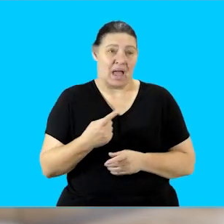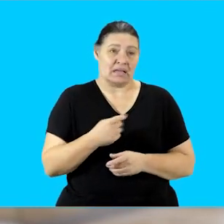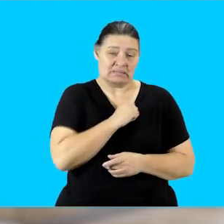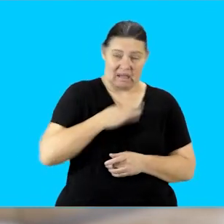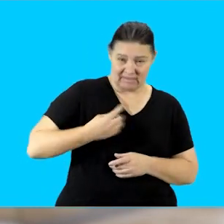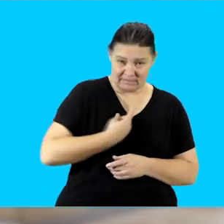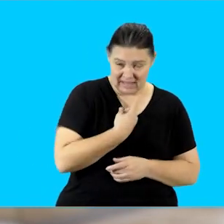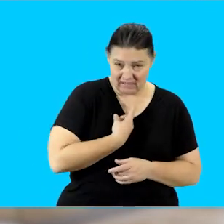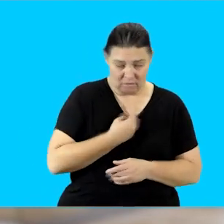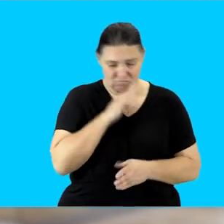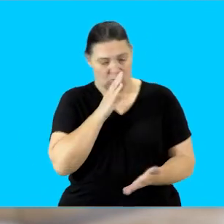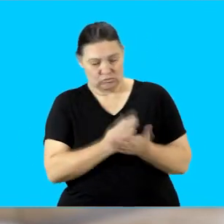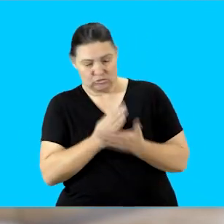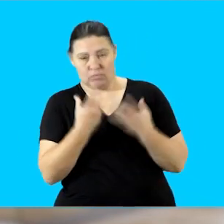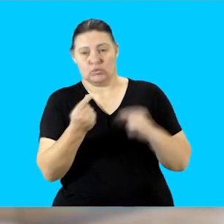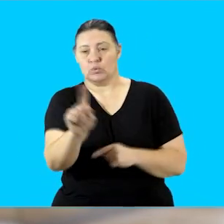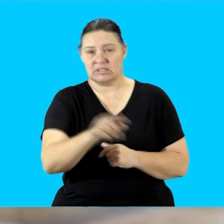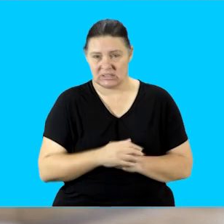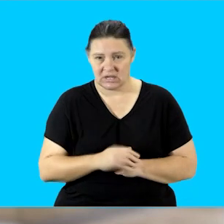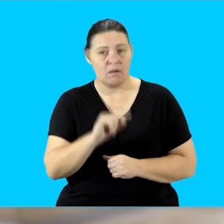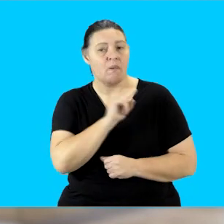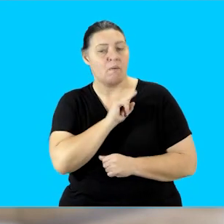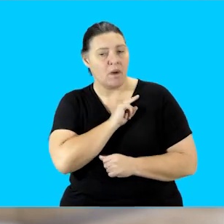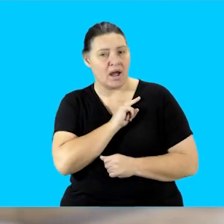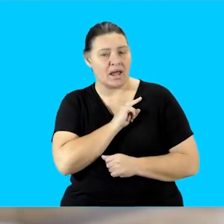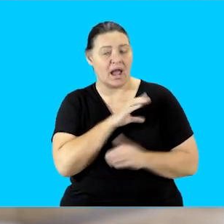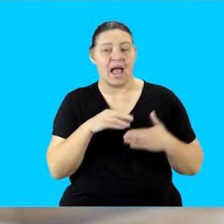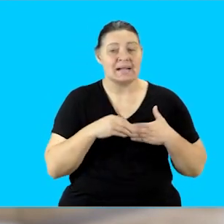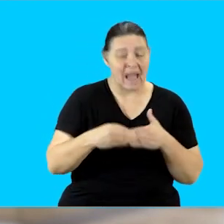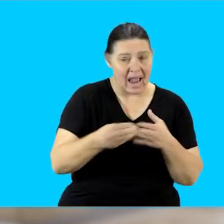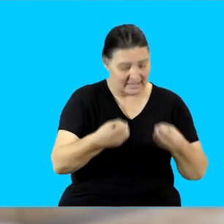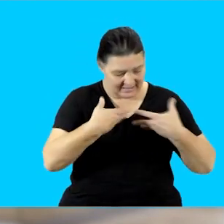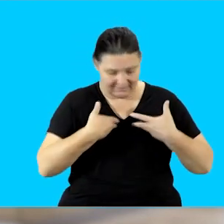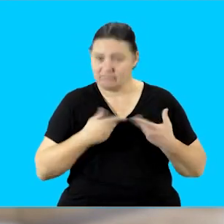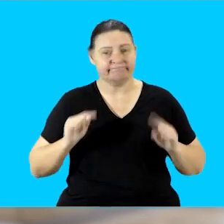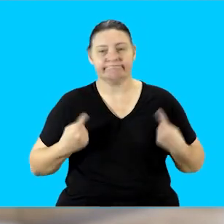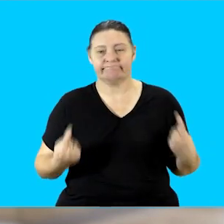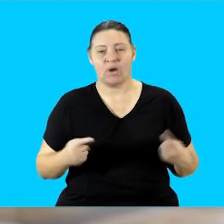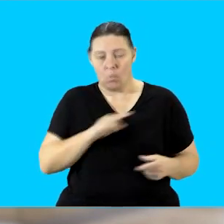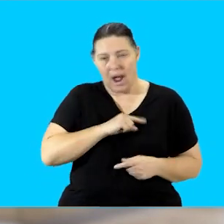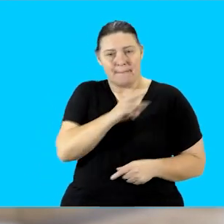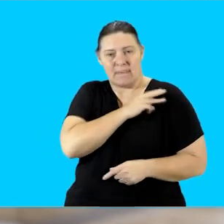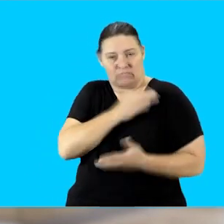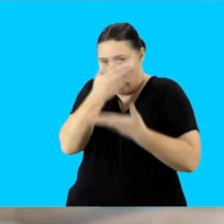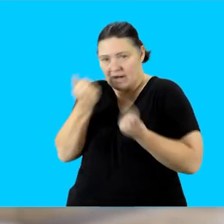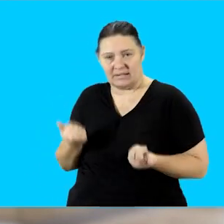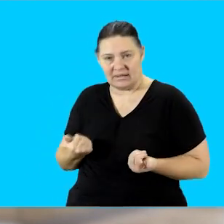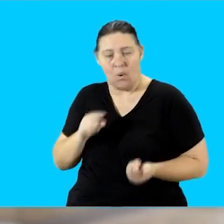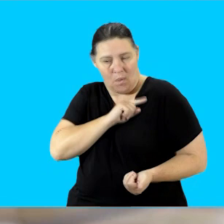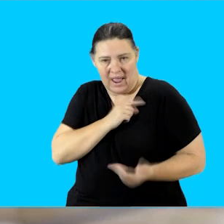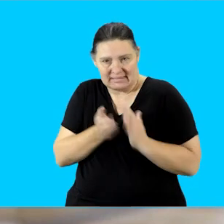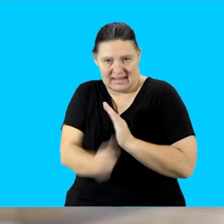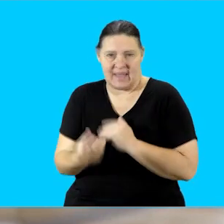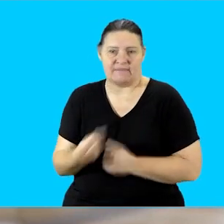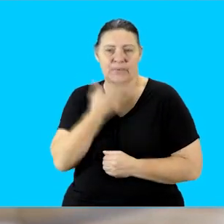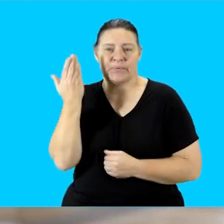employees themselves won't be sure of what they are doing because they do not get the guidance that they are supposed to be getting from the management who